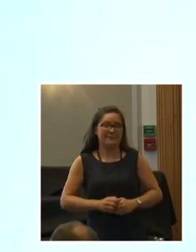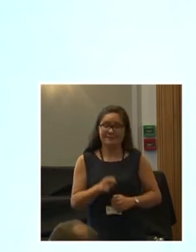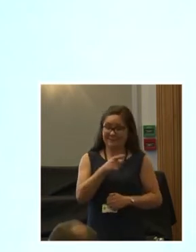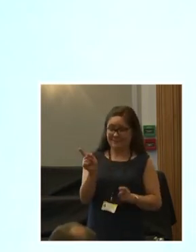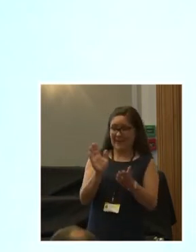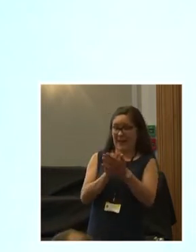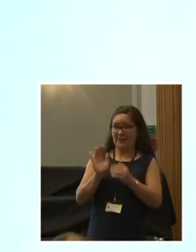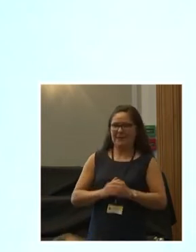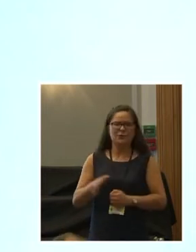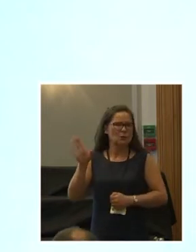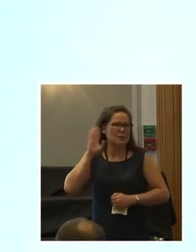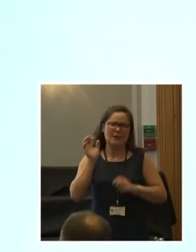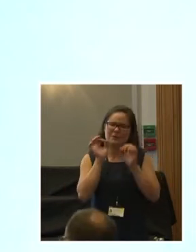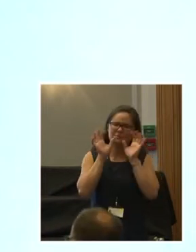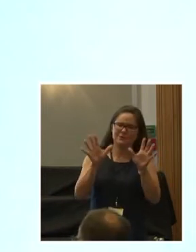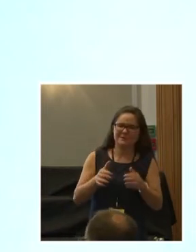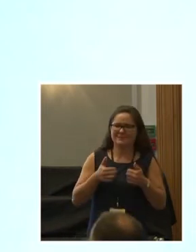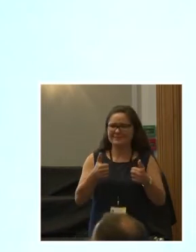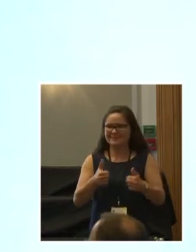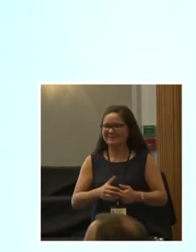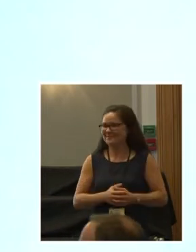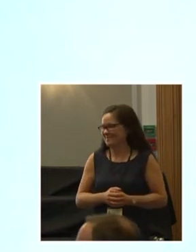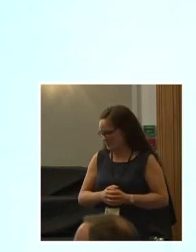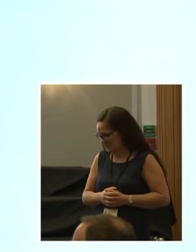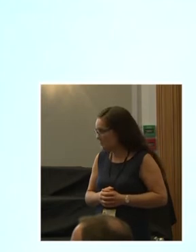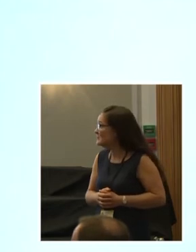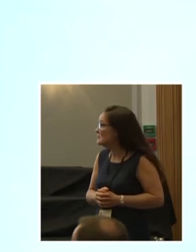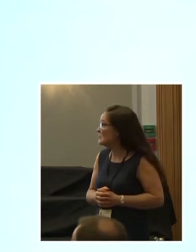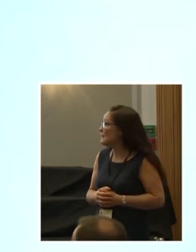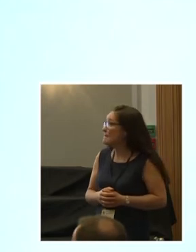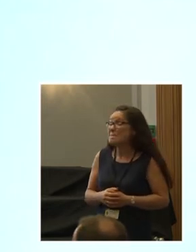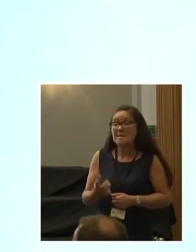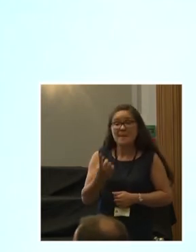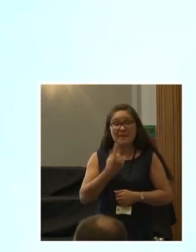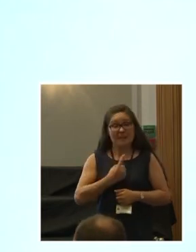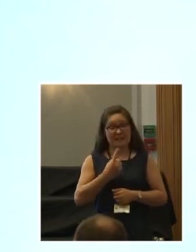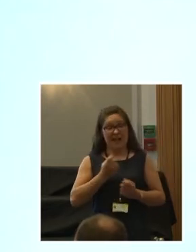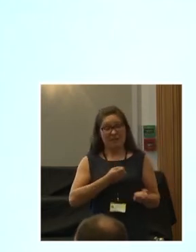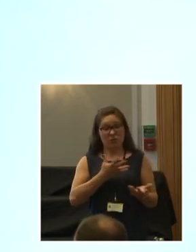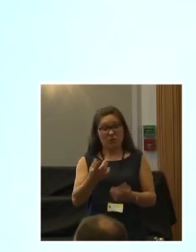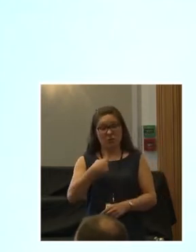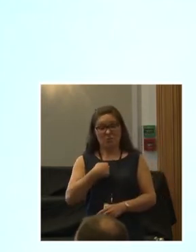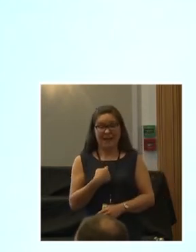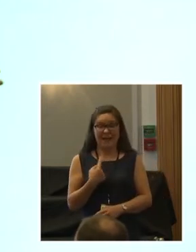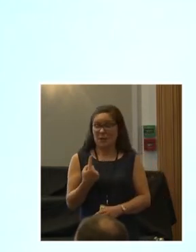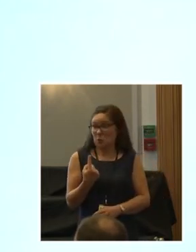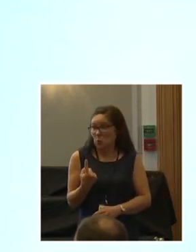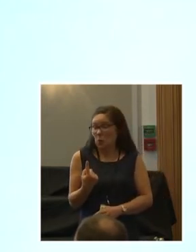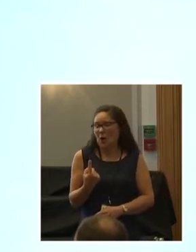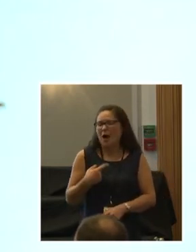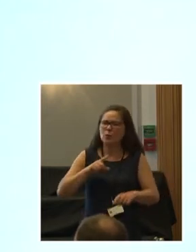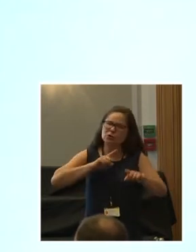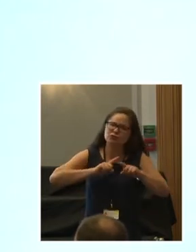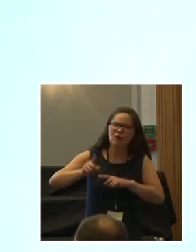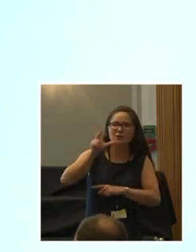you sound gorgeous. Beautiful. Okay, so I'm just for myself, bit of an introduction. I'll try my best to speak slowly